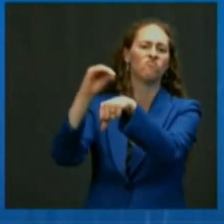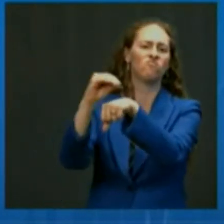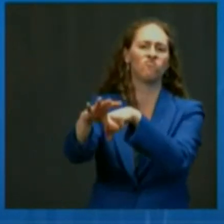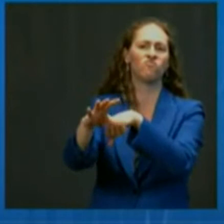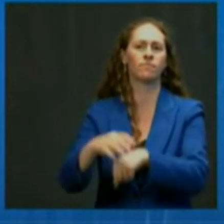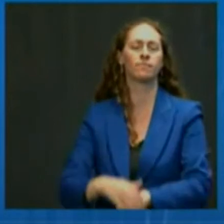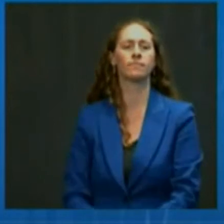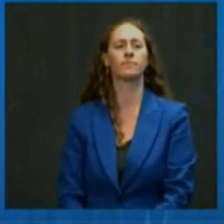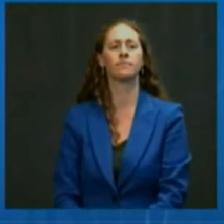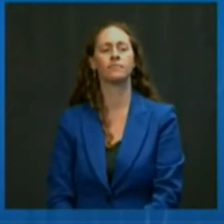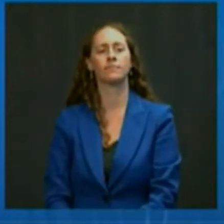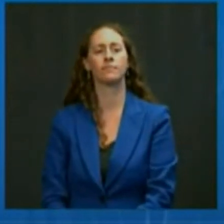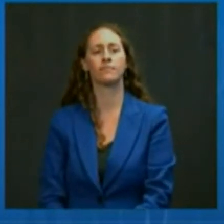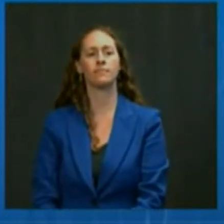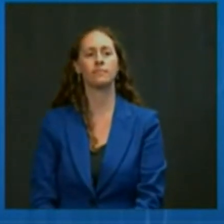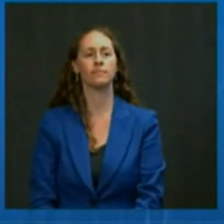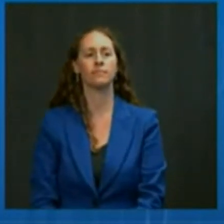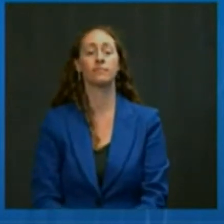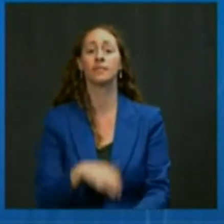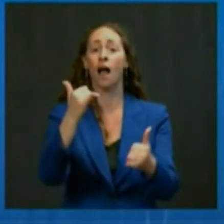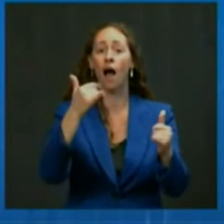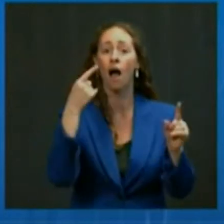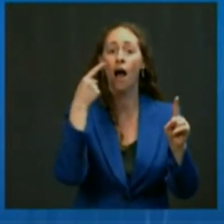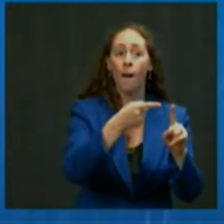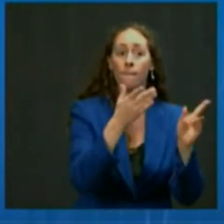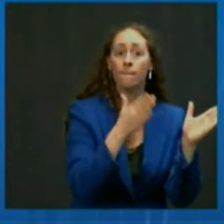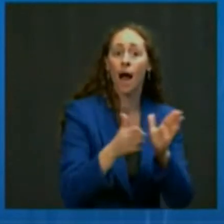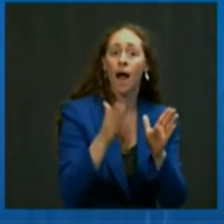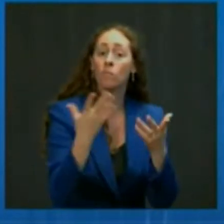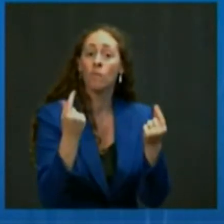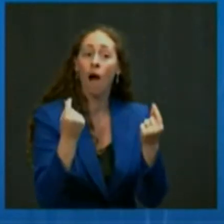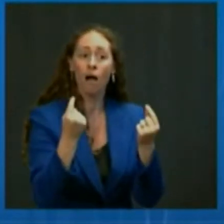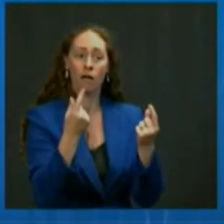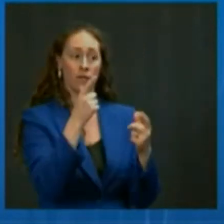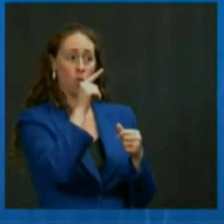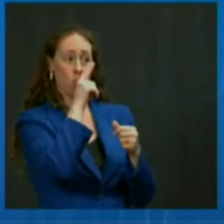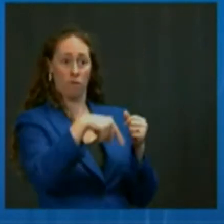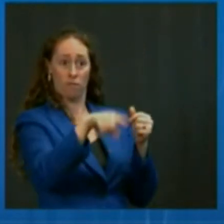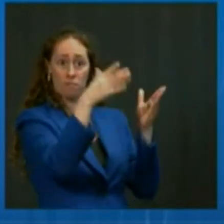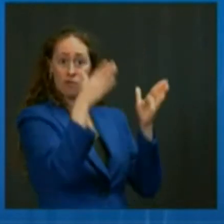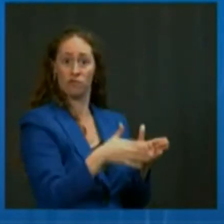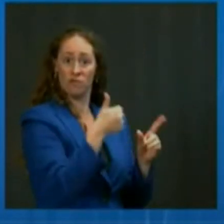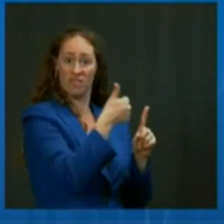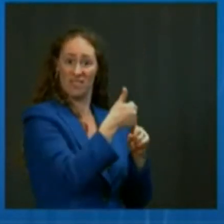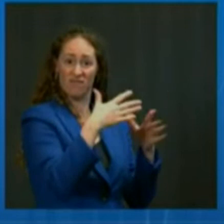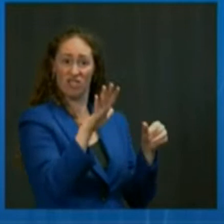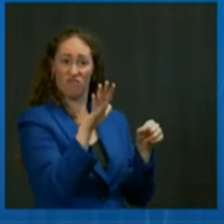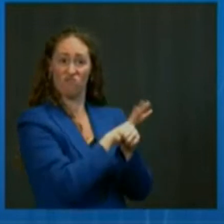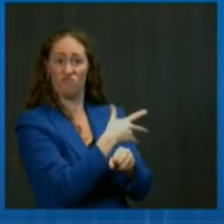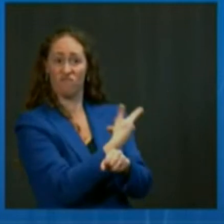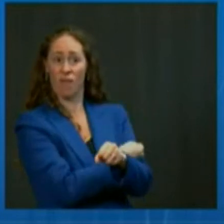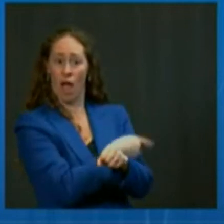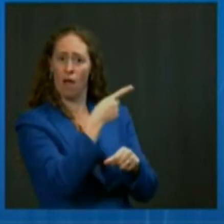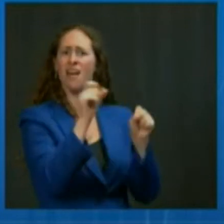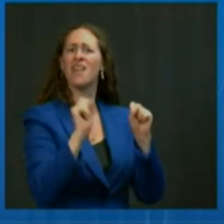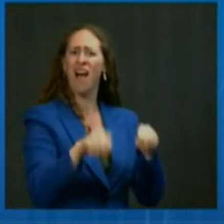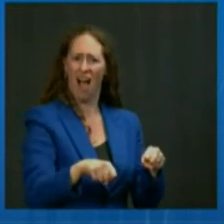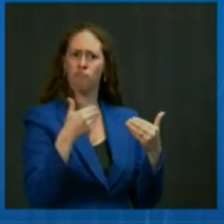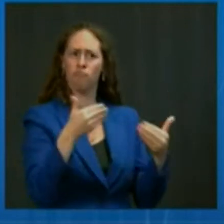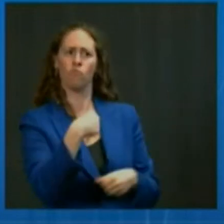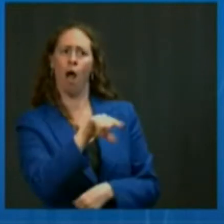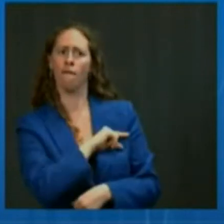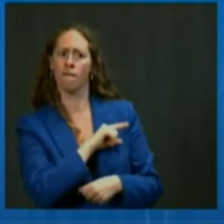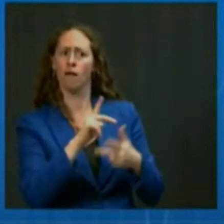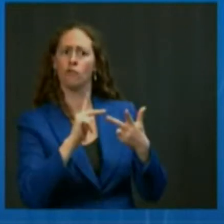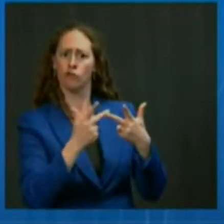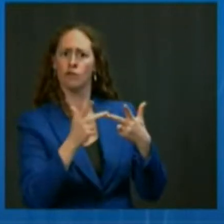ensures that people who were fully vaccinated earliest in the vaccination rollout will be eligible for a booster first. This includes our most